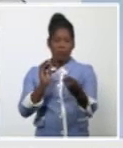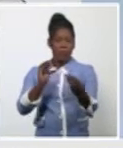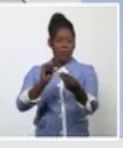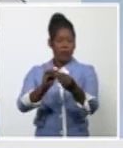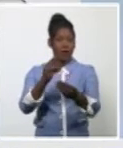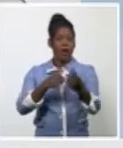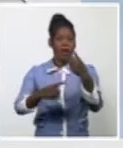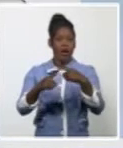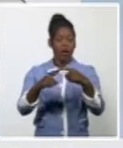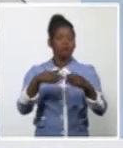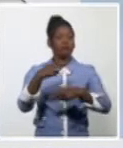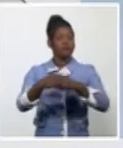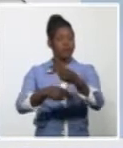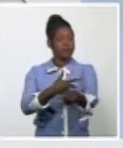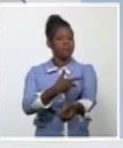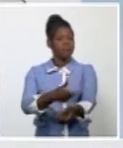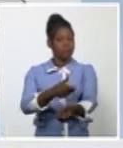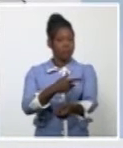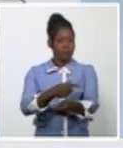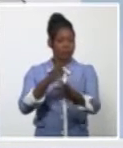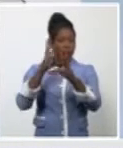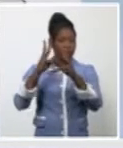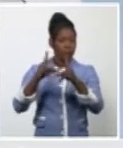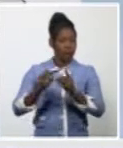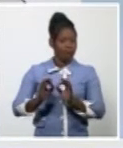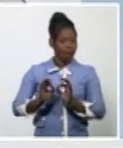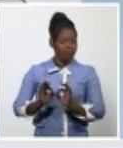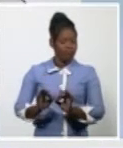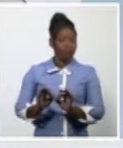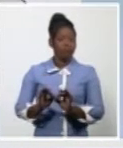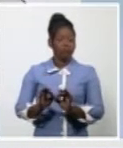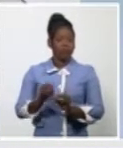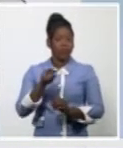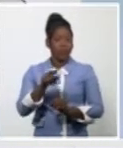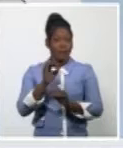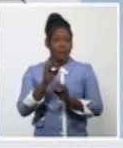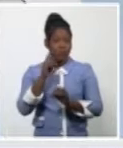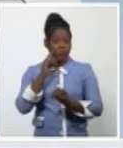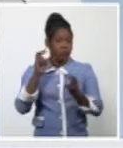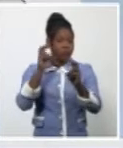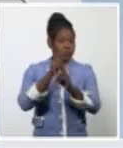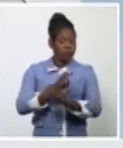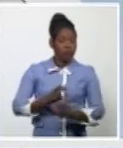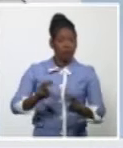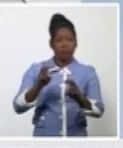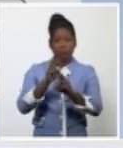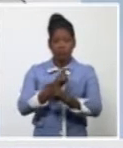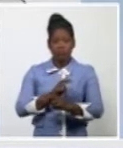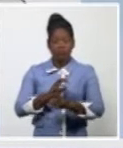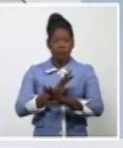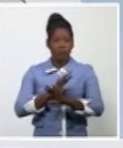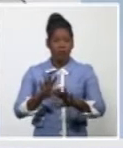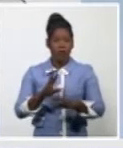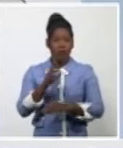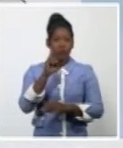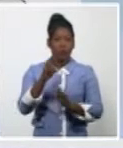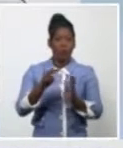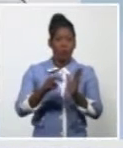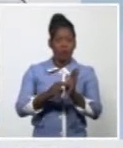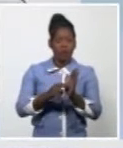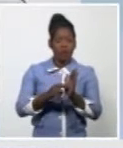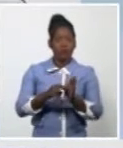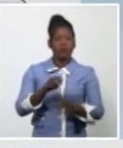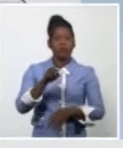101,108 samples of people suspected or contacts or with certain symptoms related